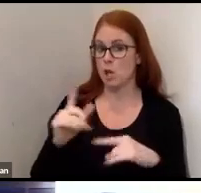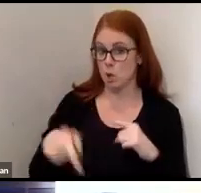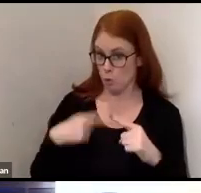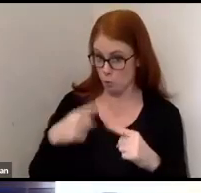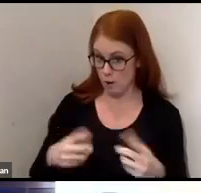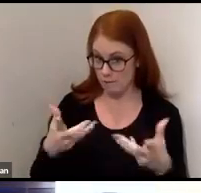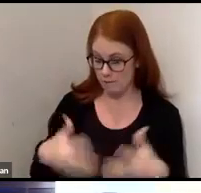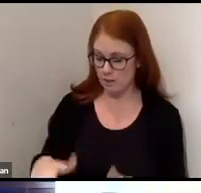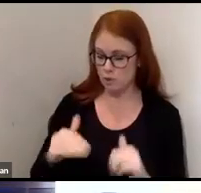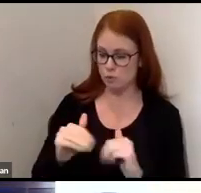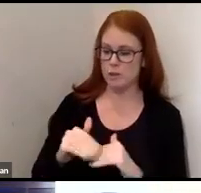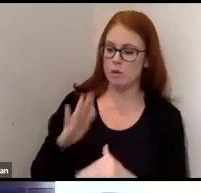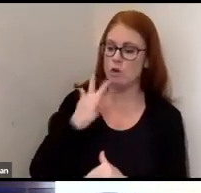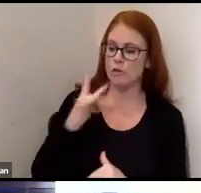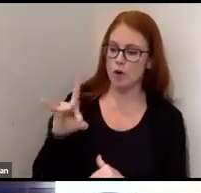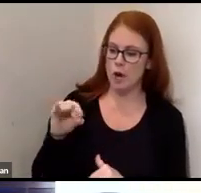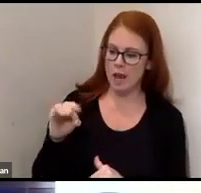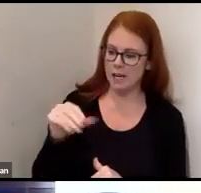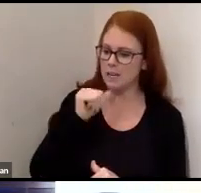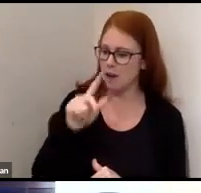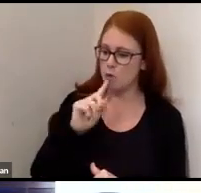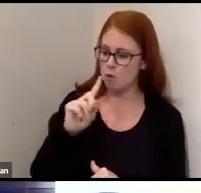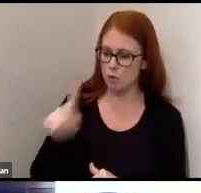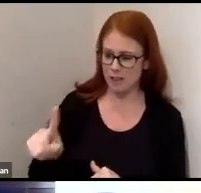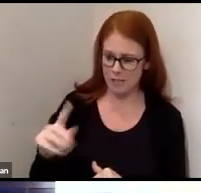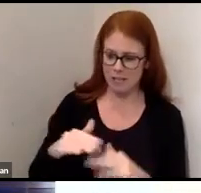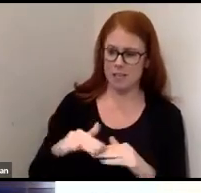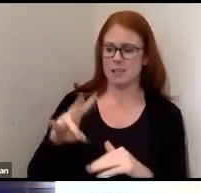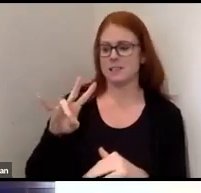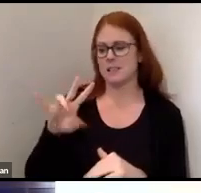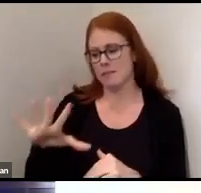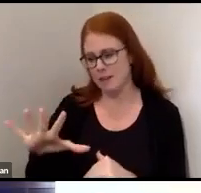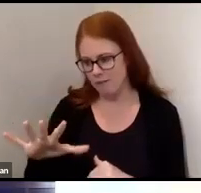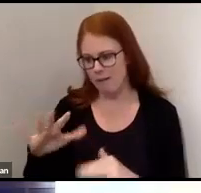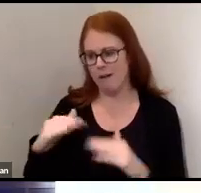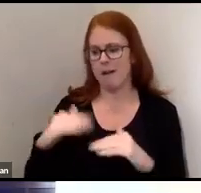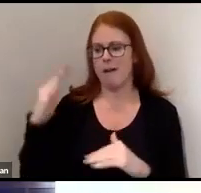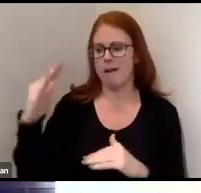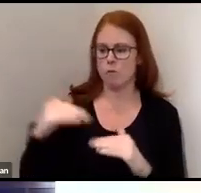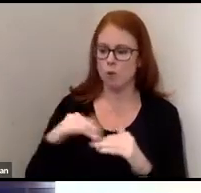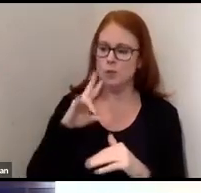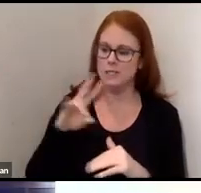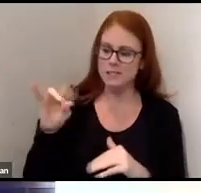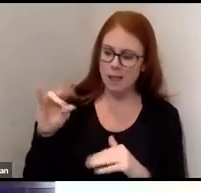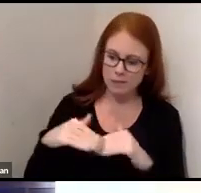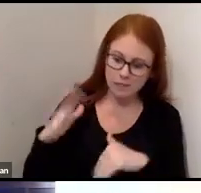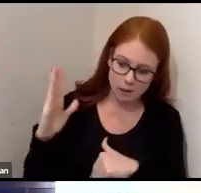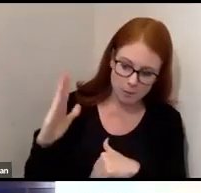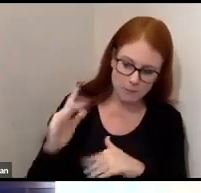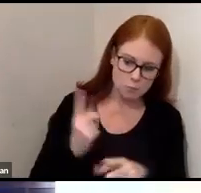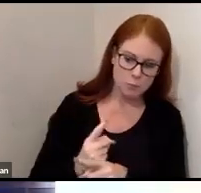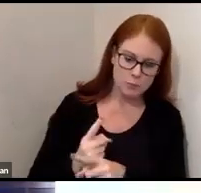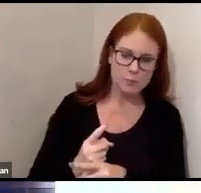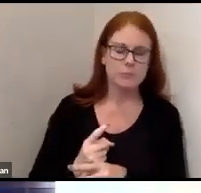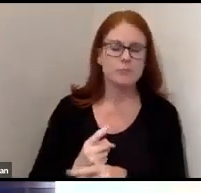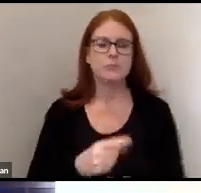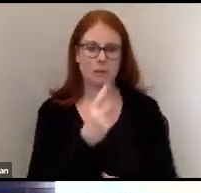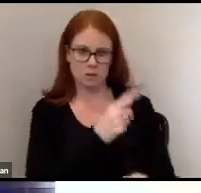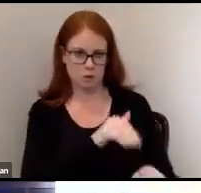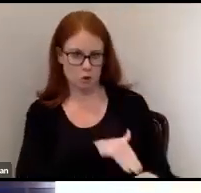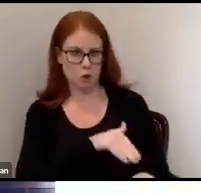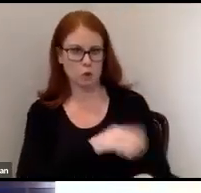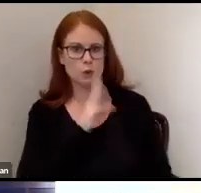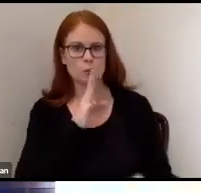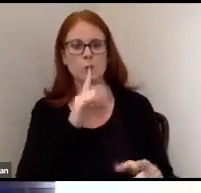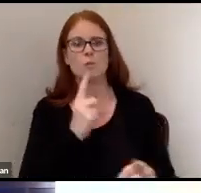done with 80 plus, you won't necessarily be going to 75 plus or 70 plus, correct? That is correct. We'll